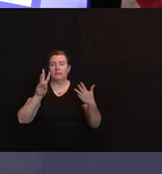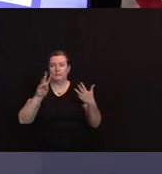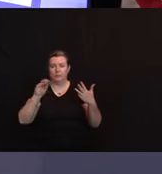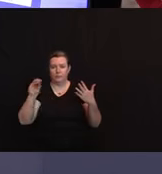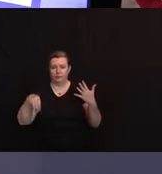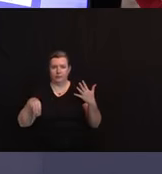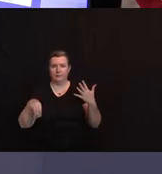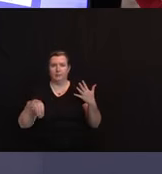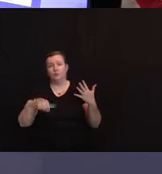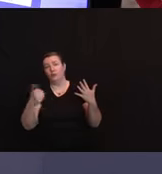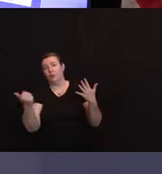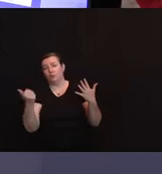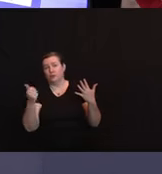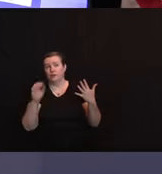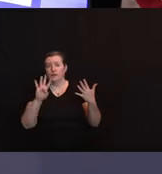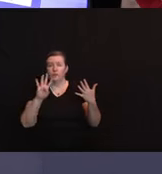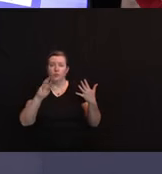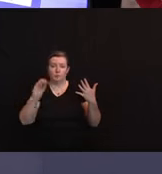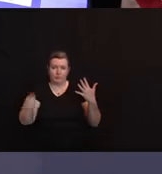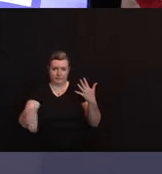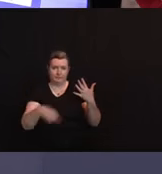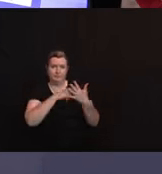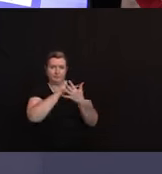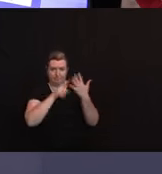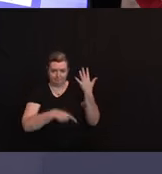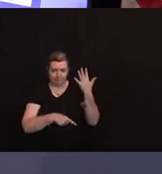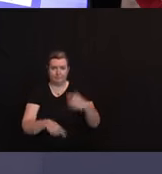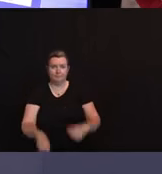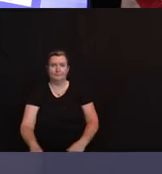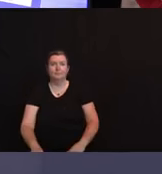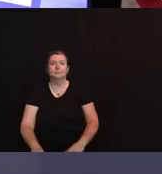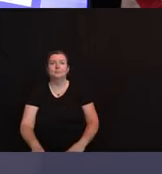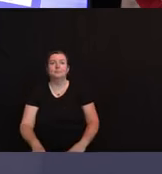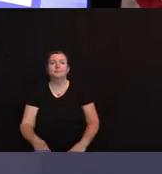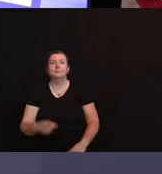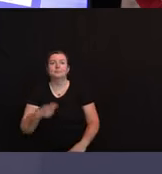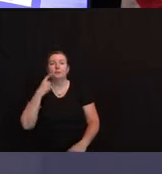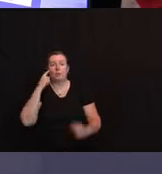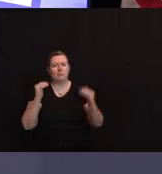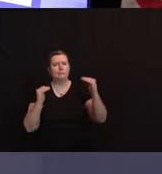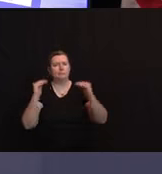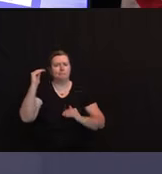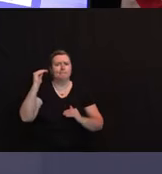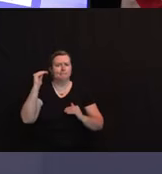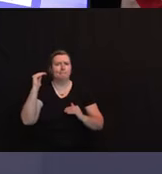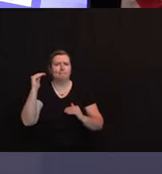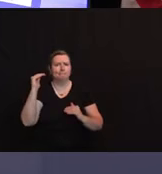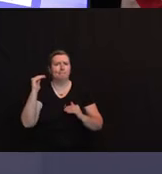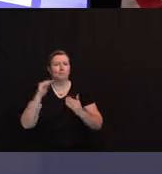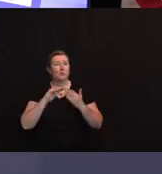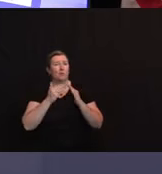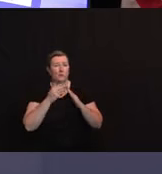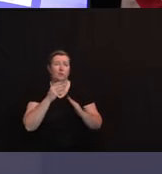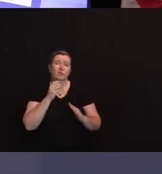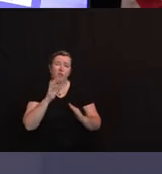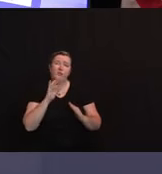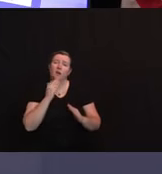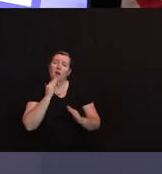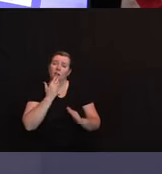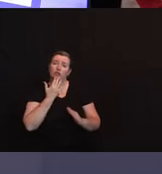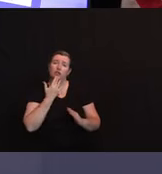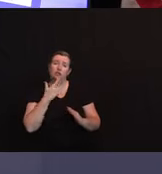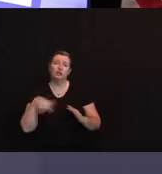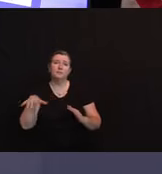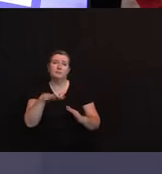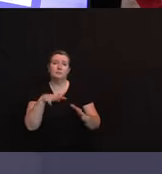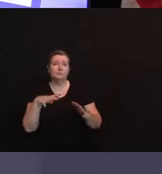4%. Again, we see a disproportionate impact on communities of color, most significantly